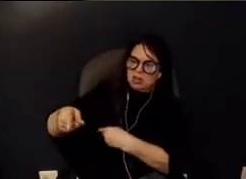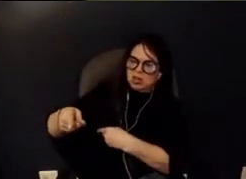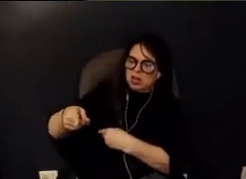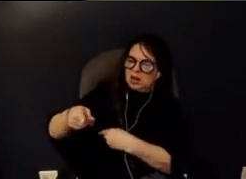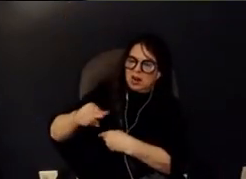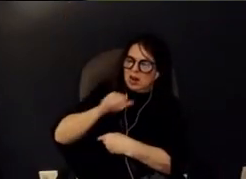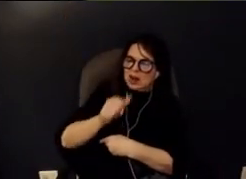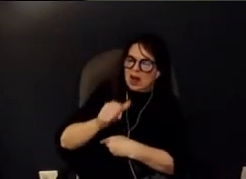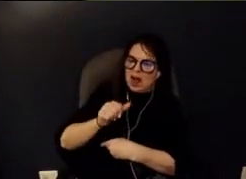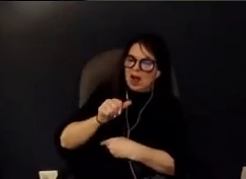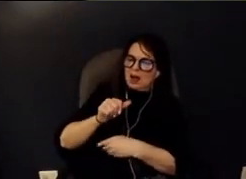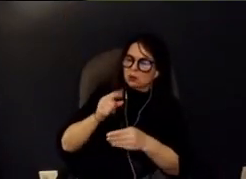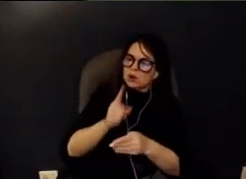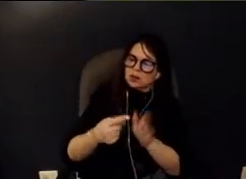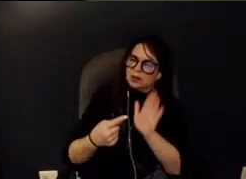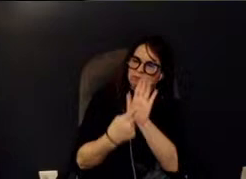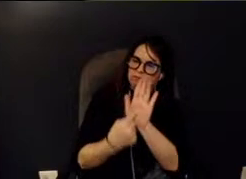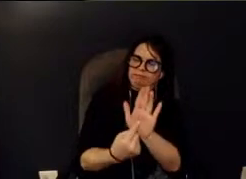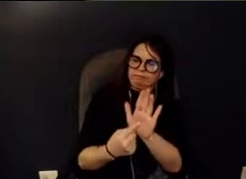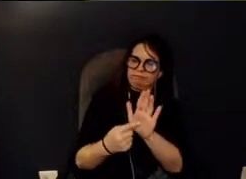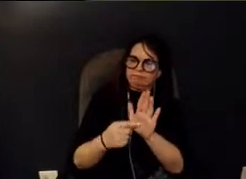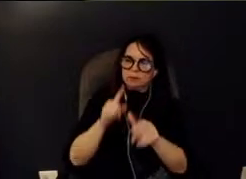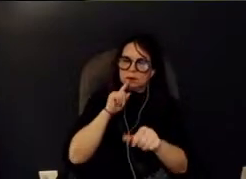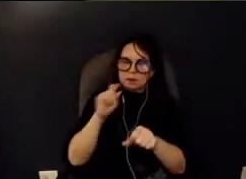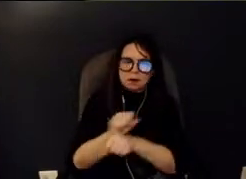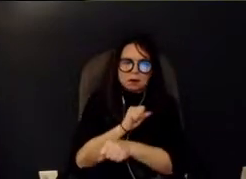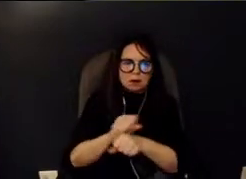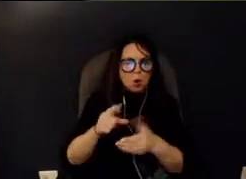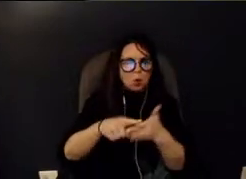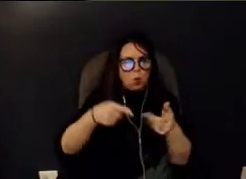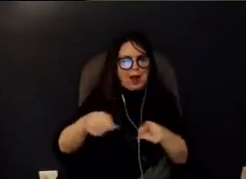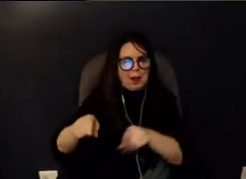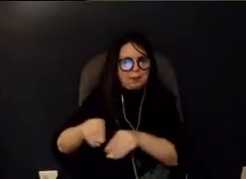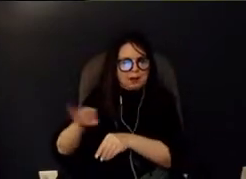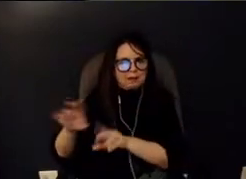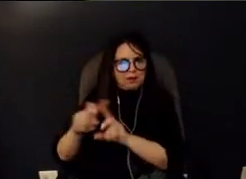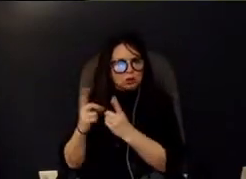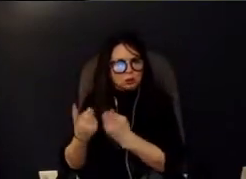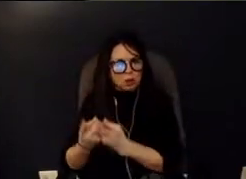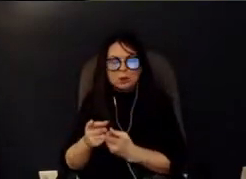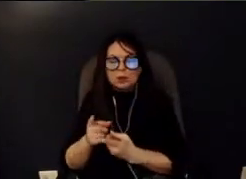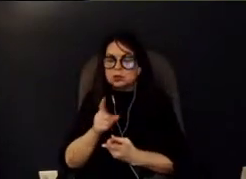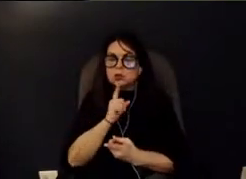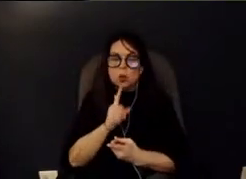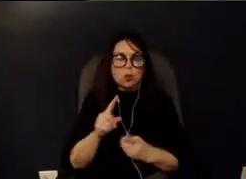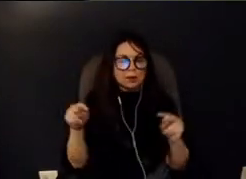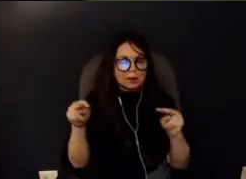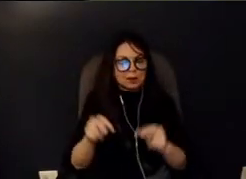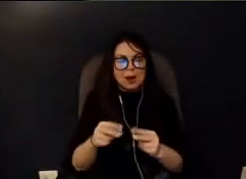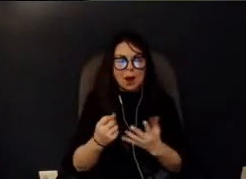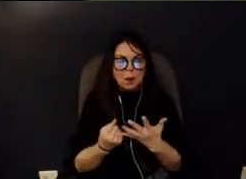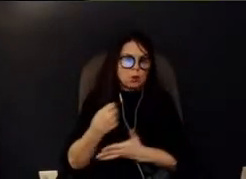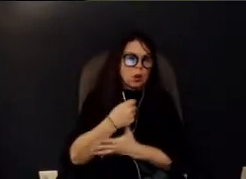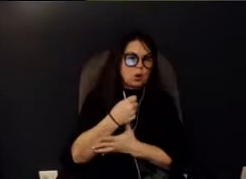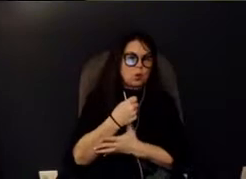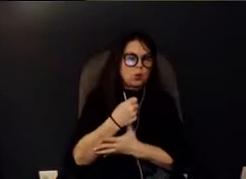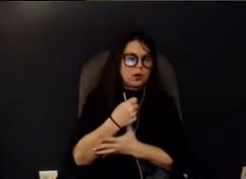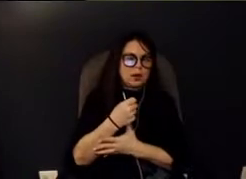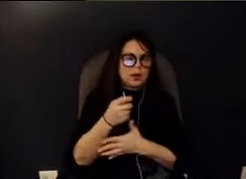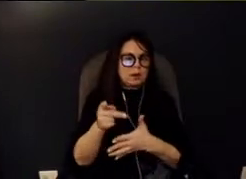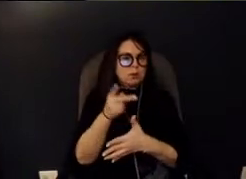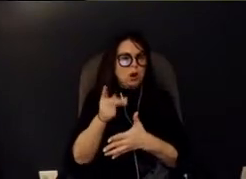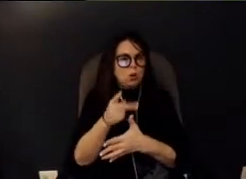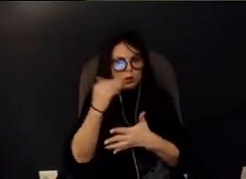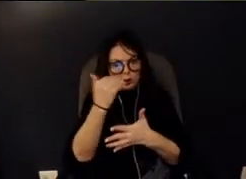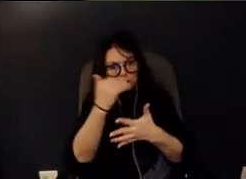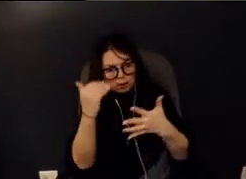department. So it is a matter of priorities. It's a matter of leaving that flexibility for the